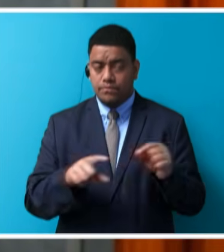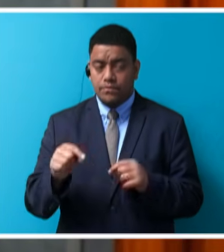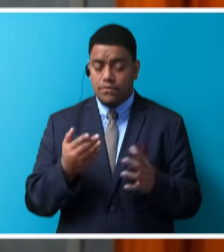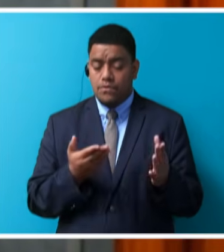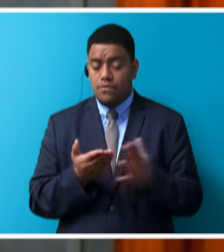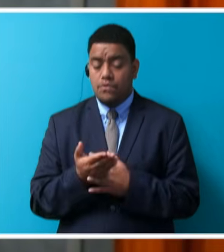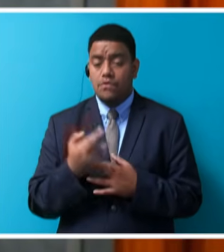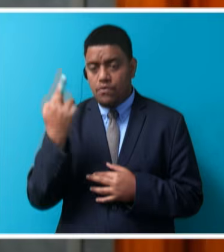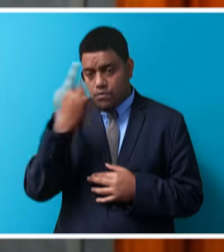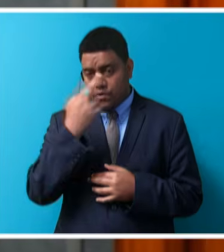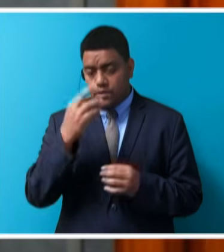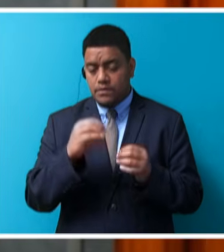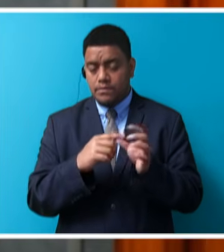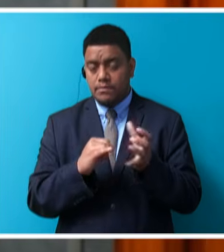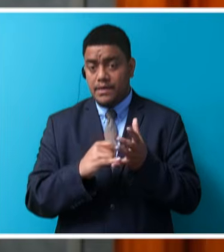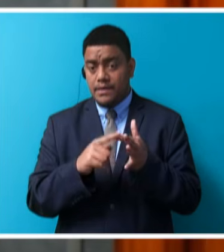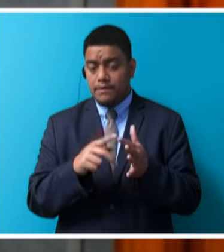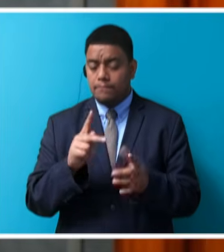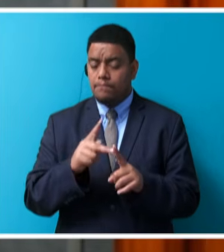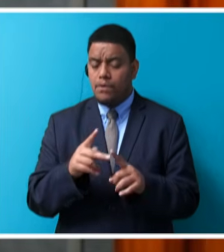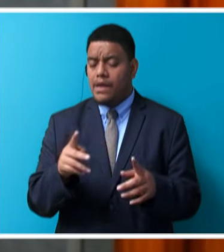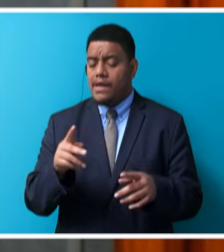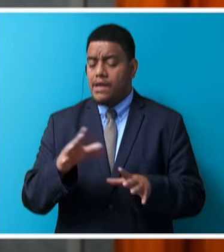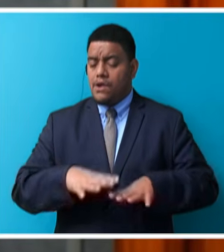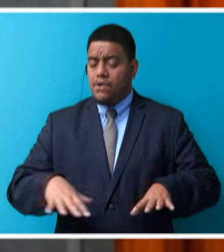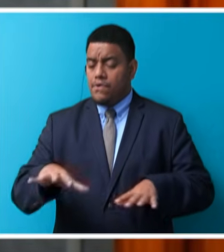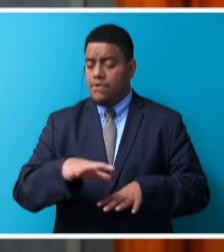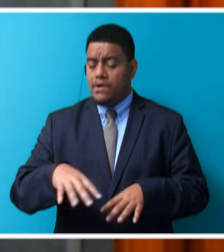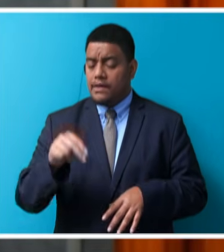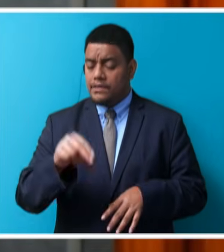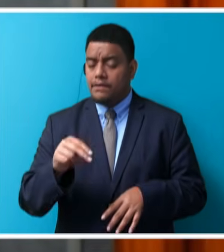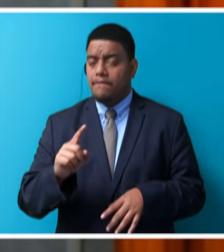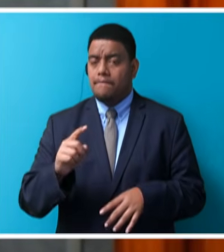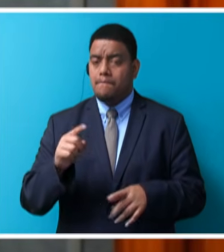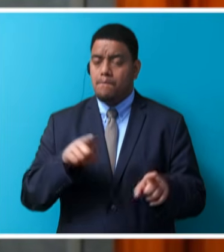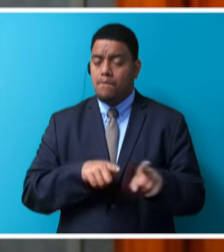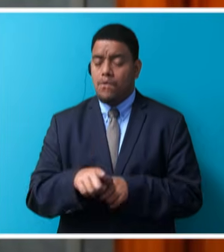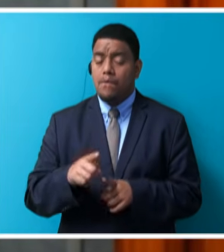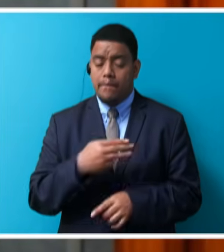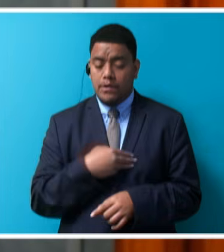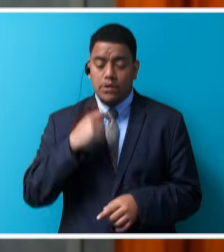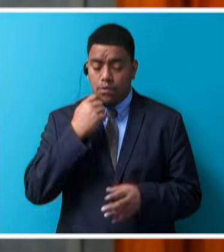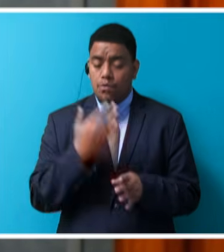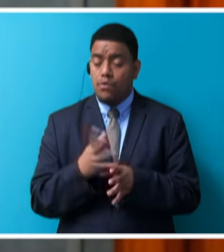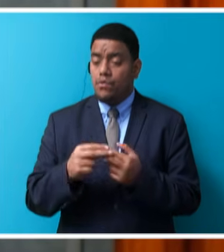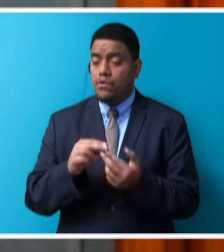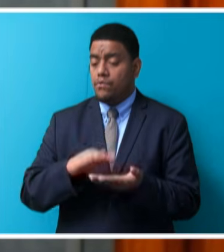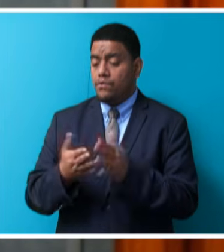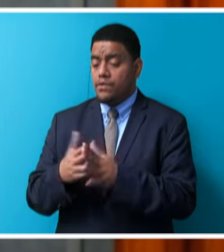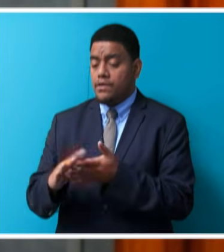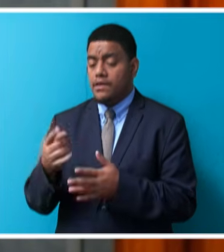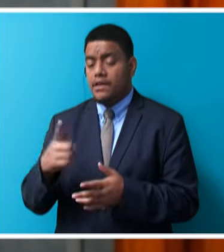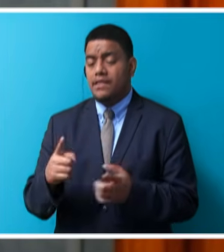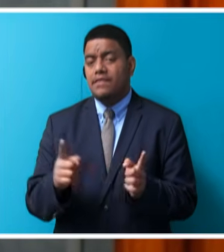through risk-based prioritization and technical assessment. The ministry will also work with communities and relevant technical